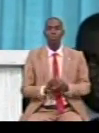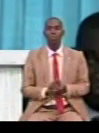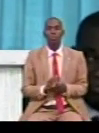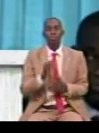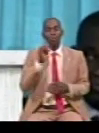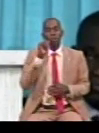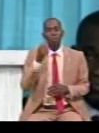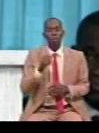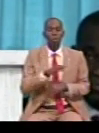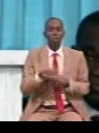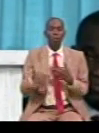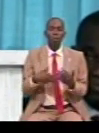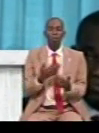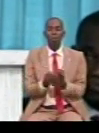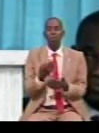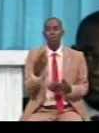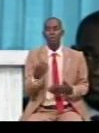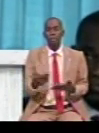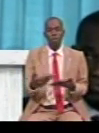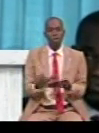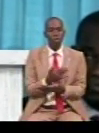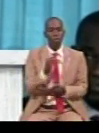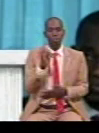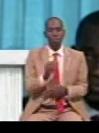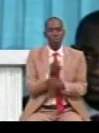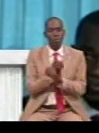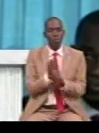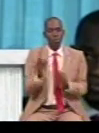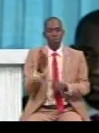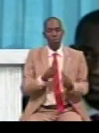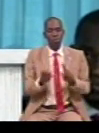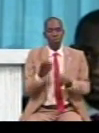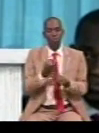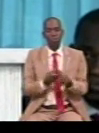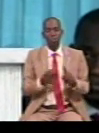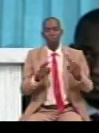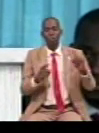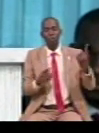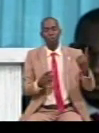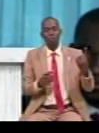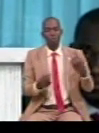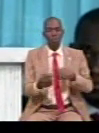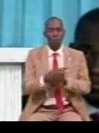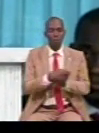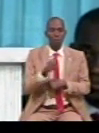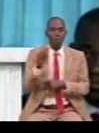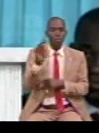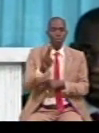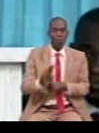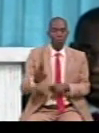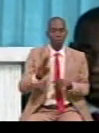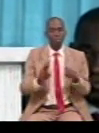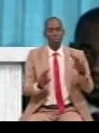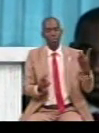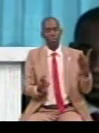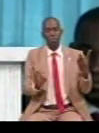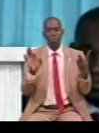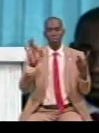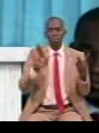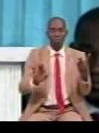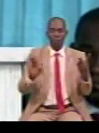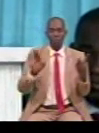the converts from day one, Thursday, day two, Friday, day